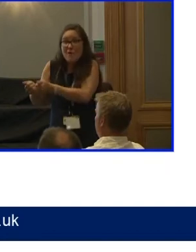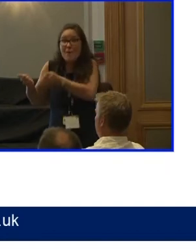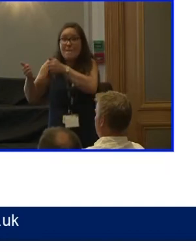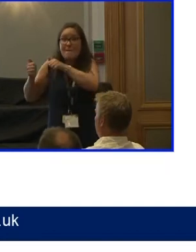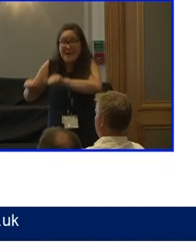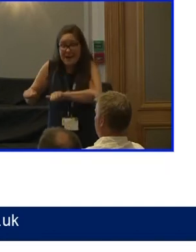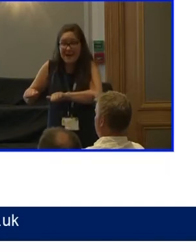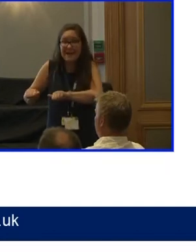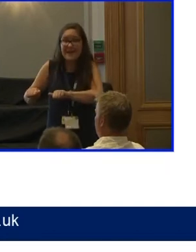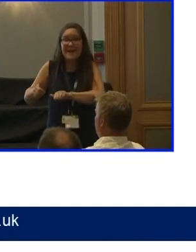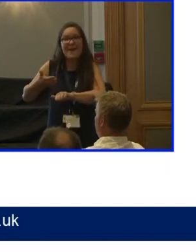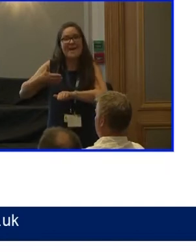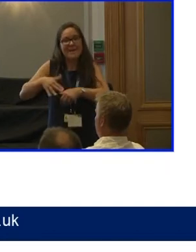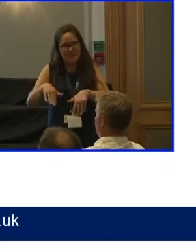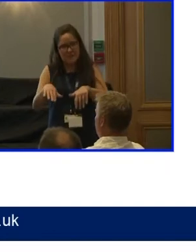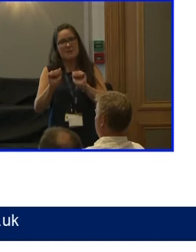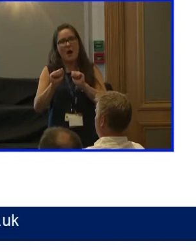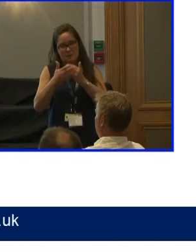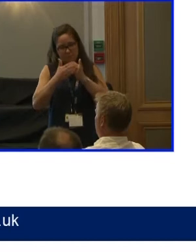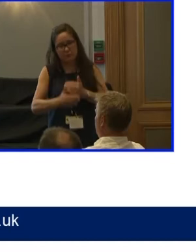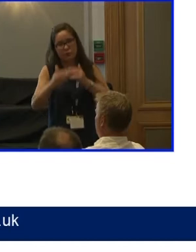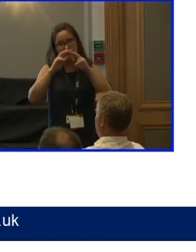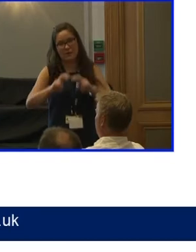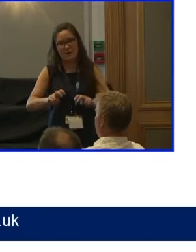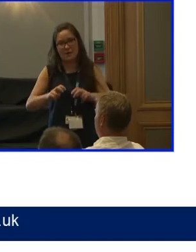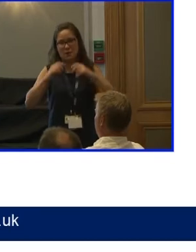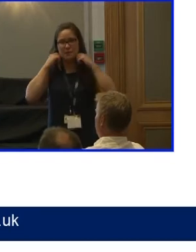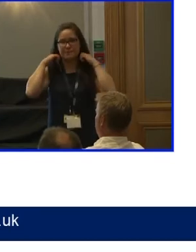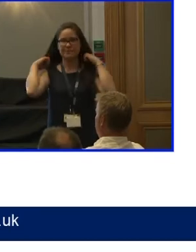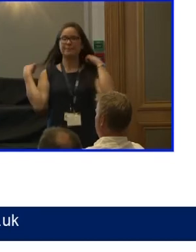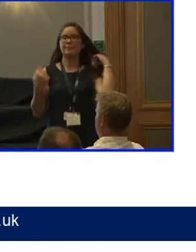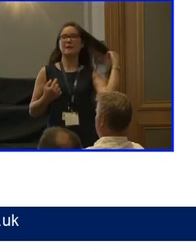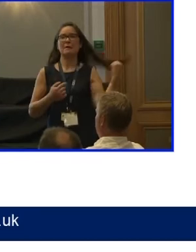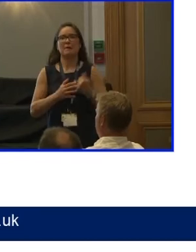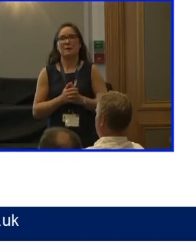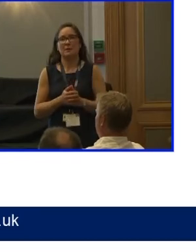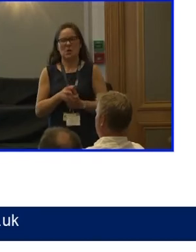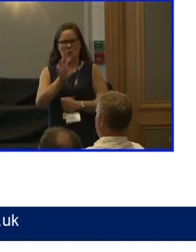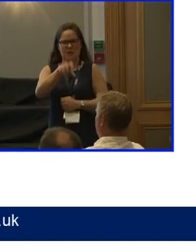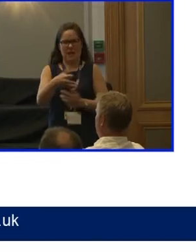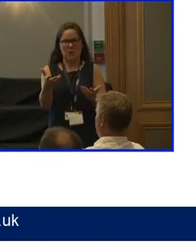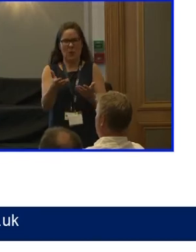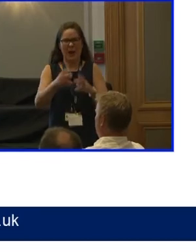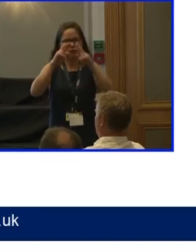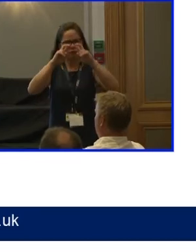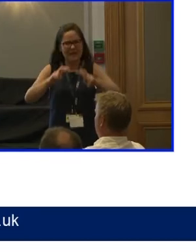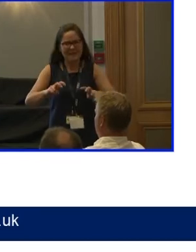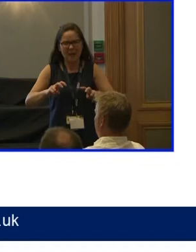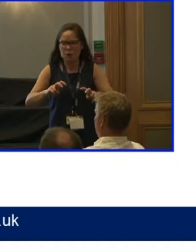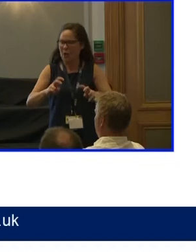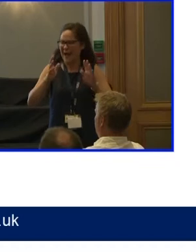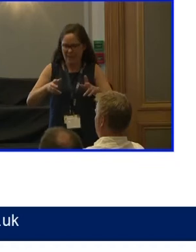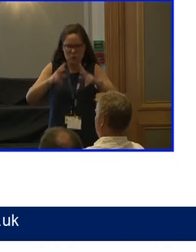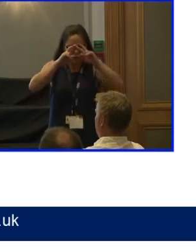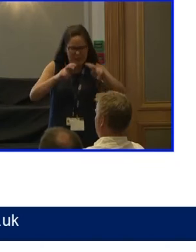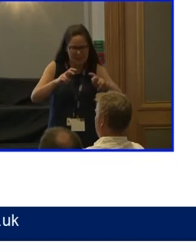sites where the research might actually be carried out. Usually, that's a process that's done in conjunction while the approvals are being gained. But